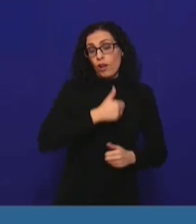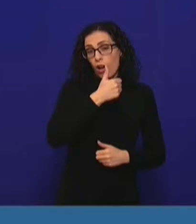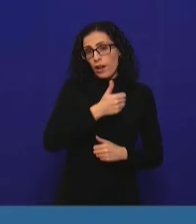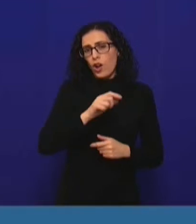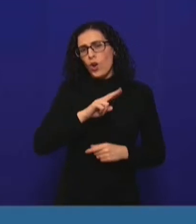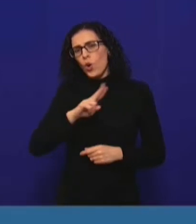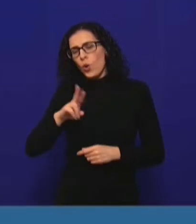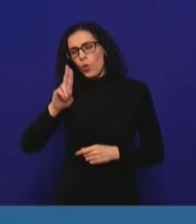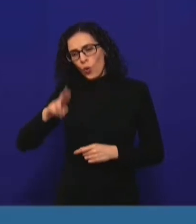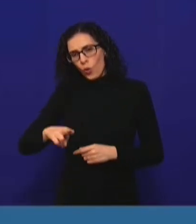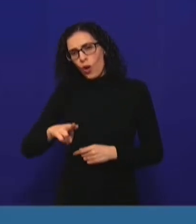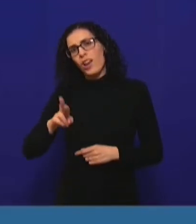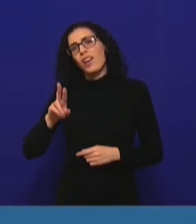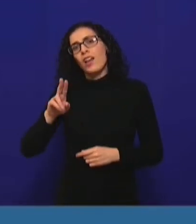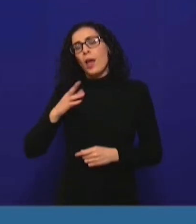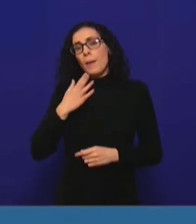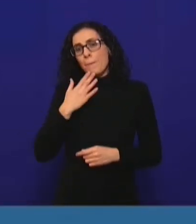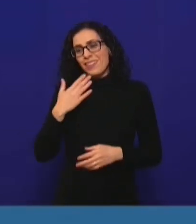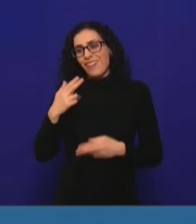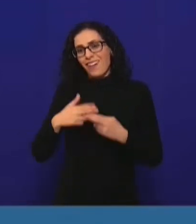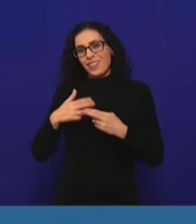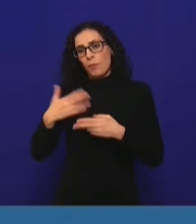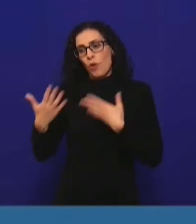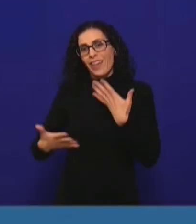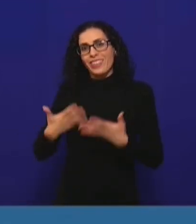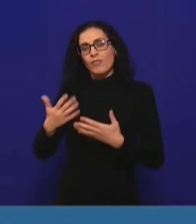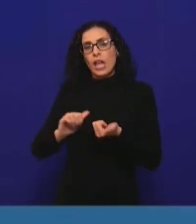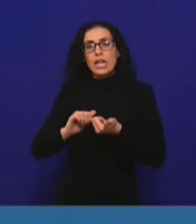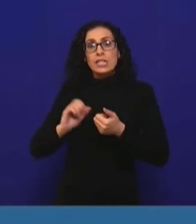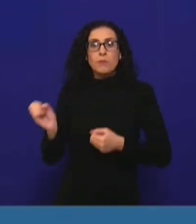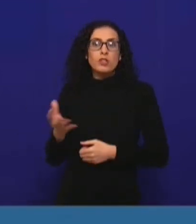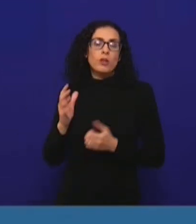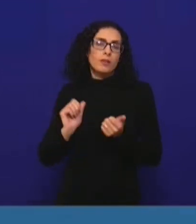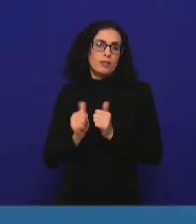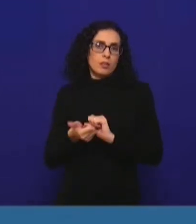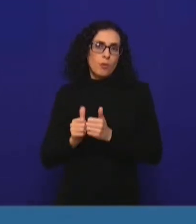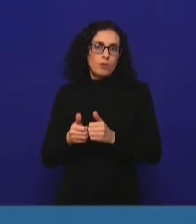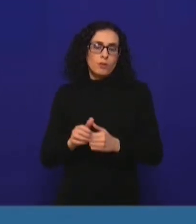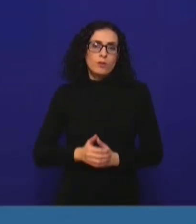li għandhom jittieħdu meta ikun hemm għaddej sports activities.